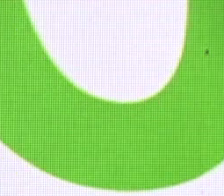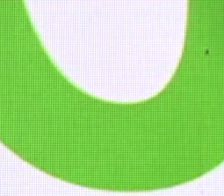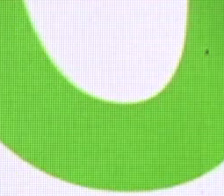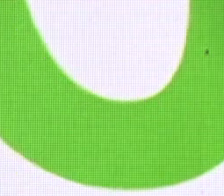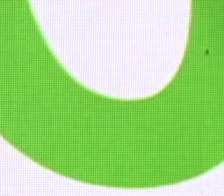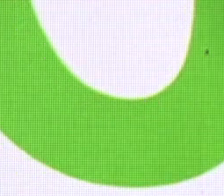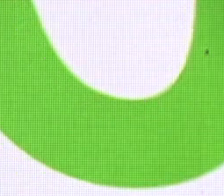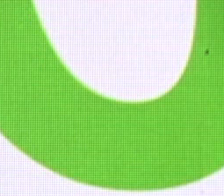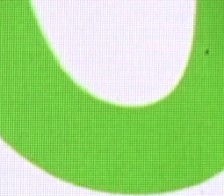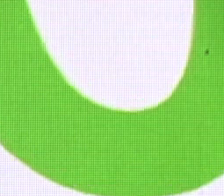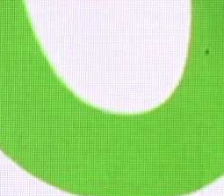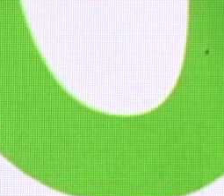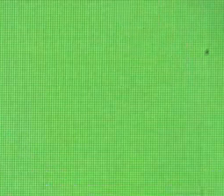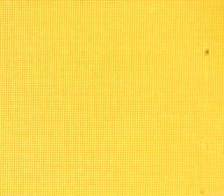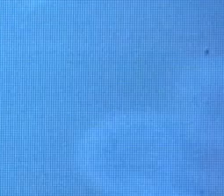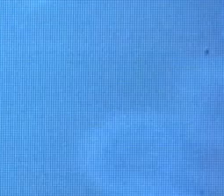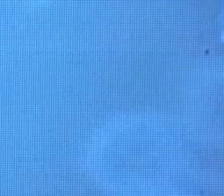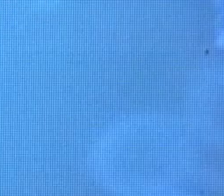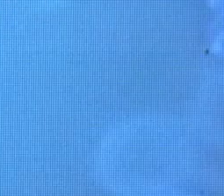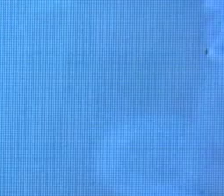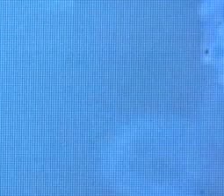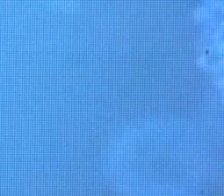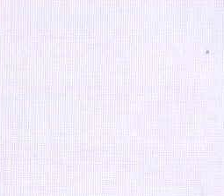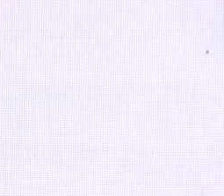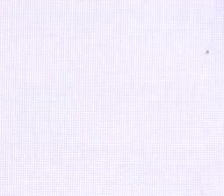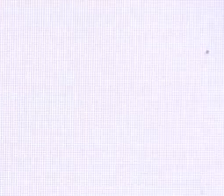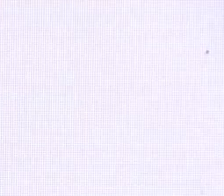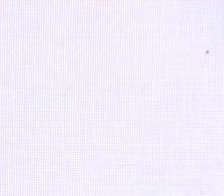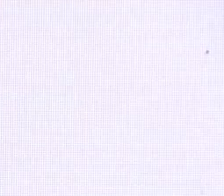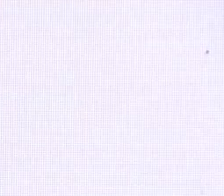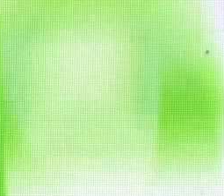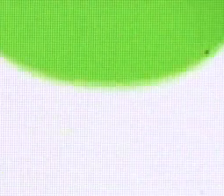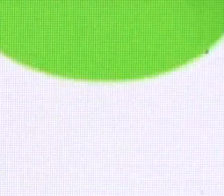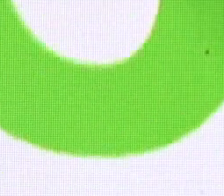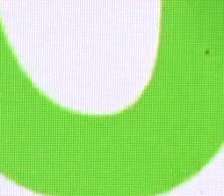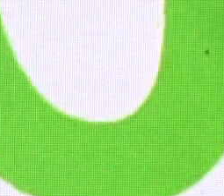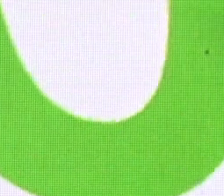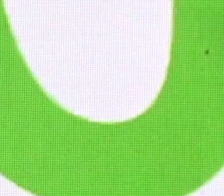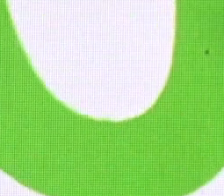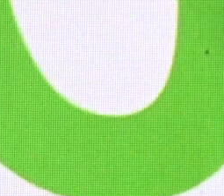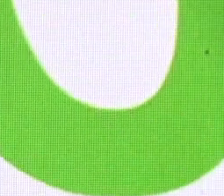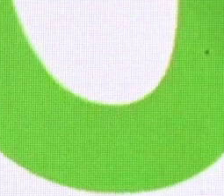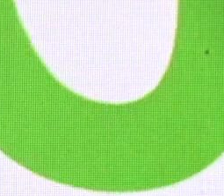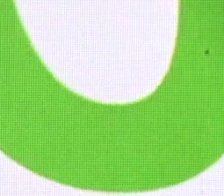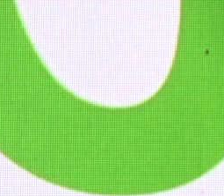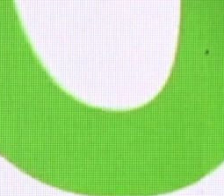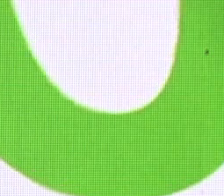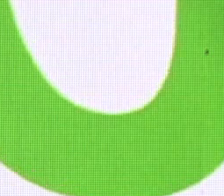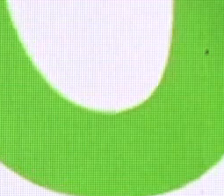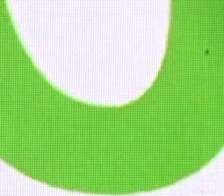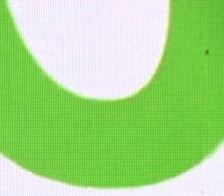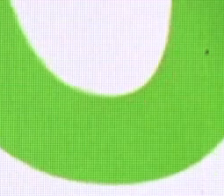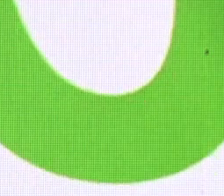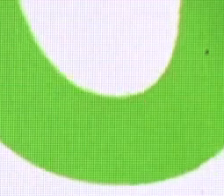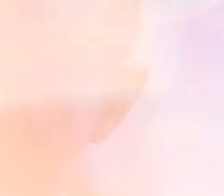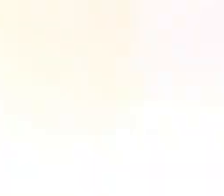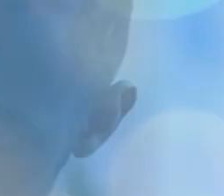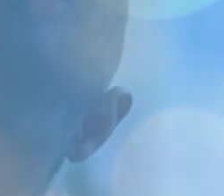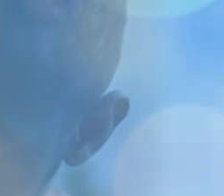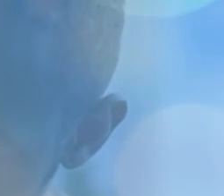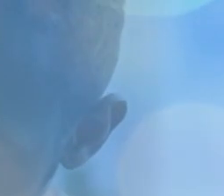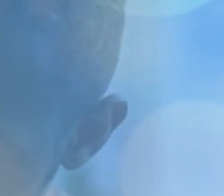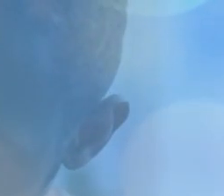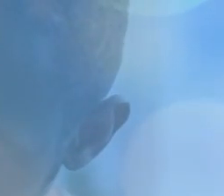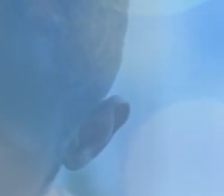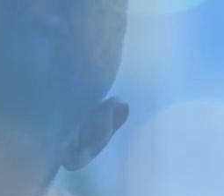We have vaccines. We have enough vaccines that if you should come out tomorrow, we'll be able to vaccinate everyone who would come. Does